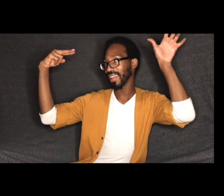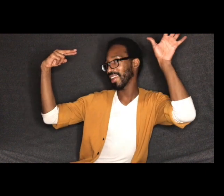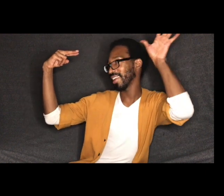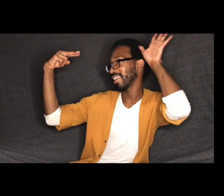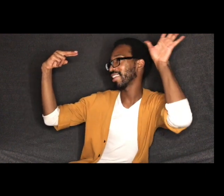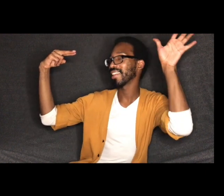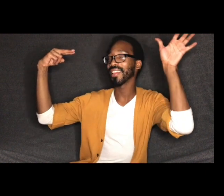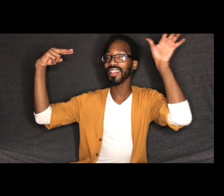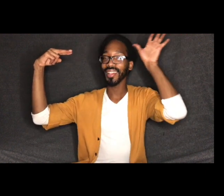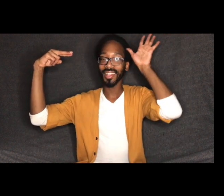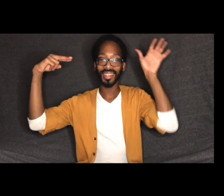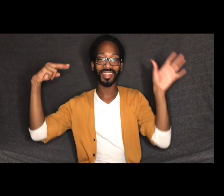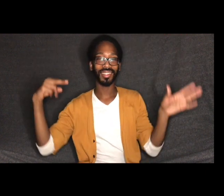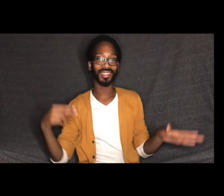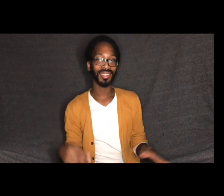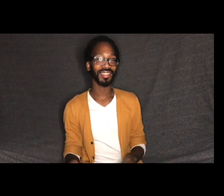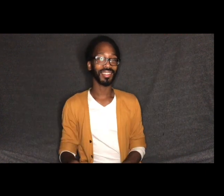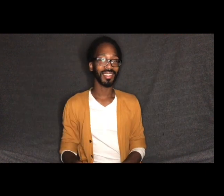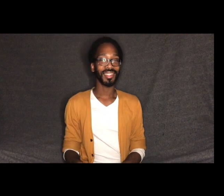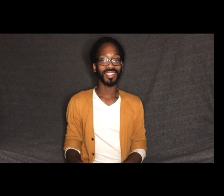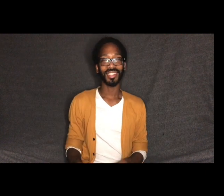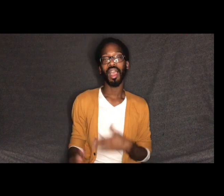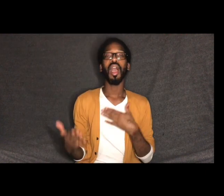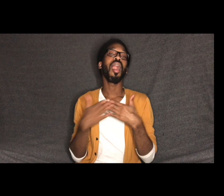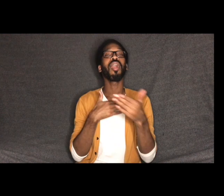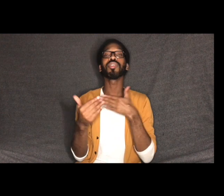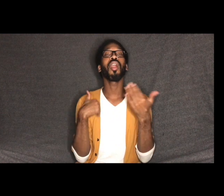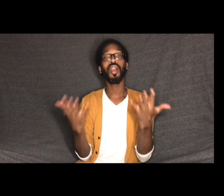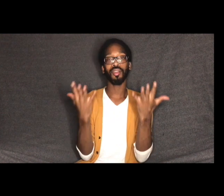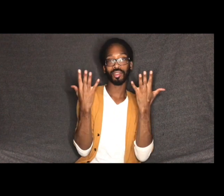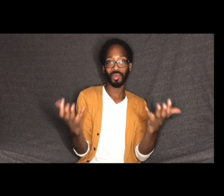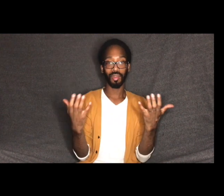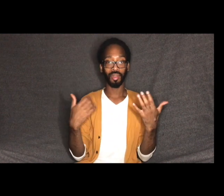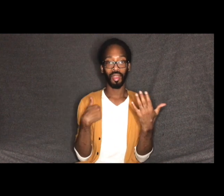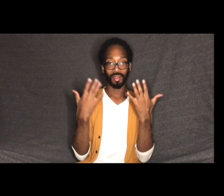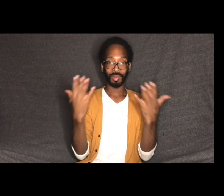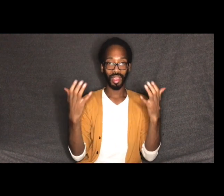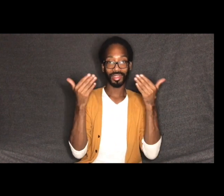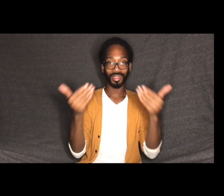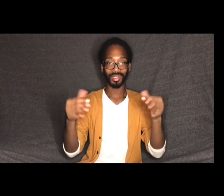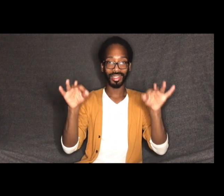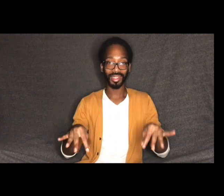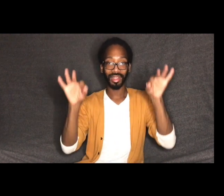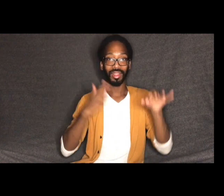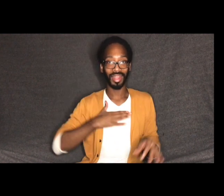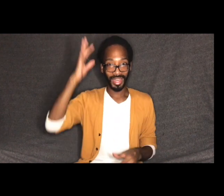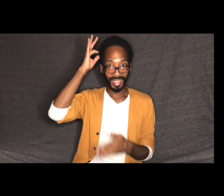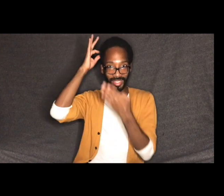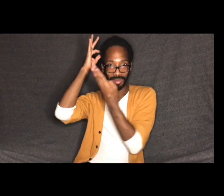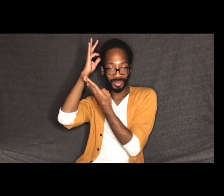face. Now say you're not my dad. No, I'm gonna do what I want to. And I wanna dye my